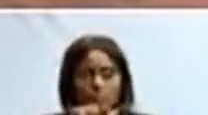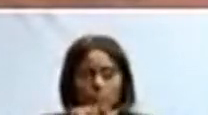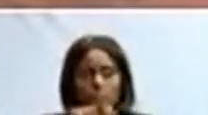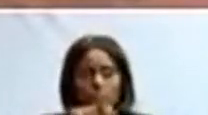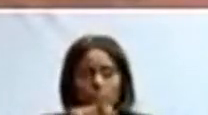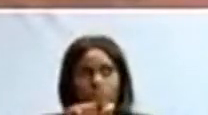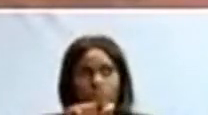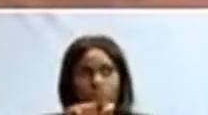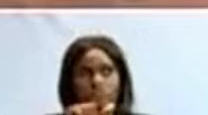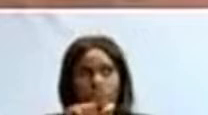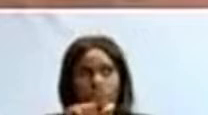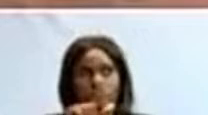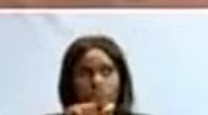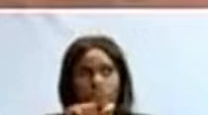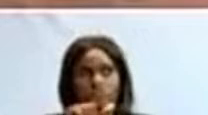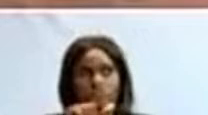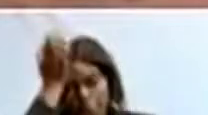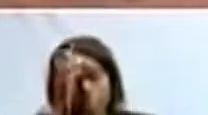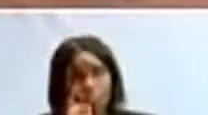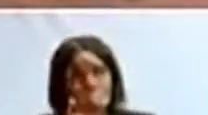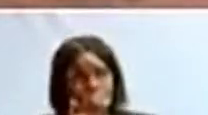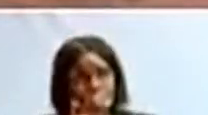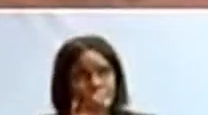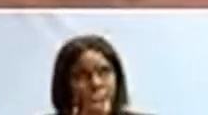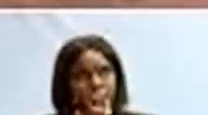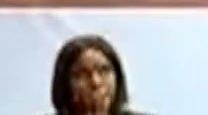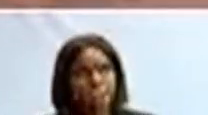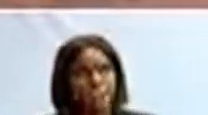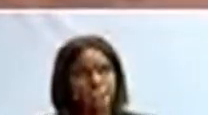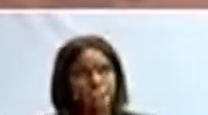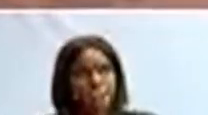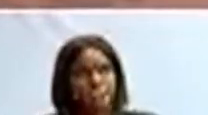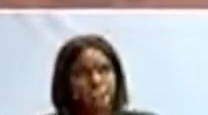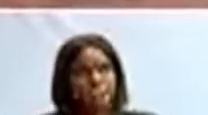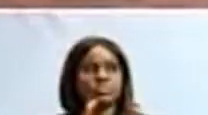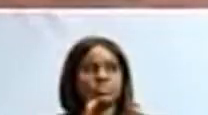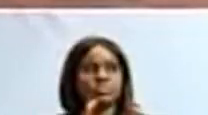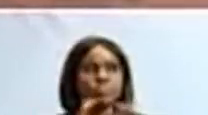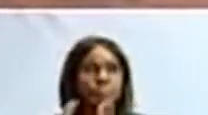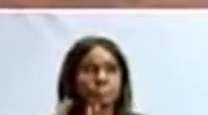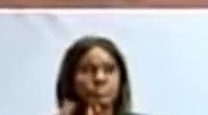2024 budget debt liquidation plan.